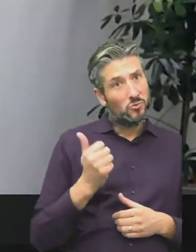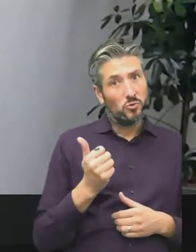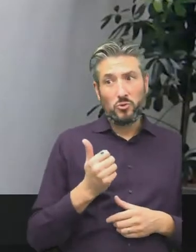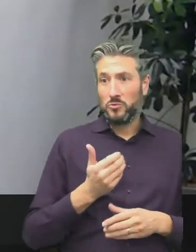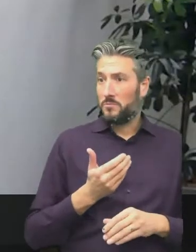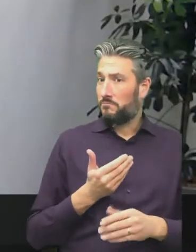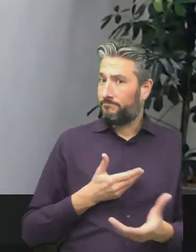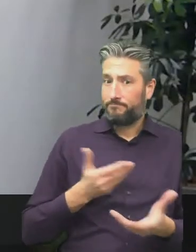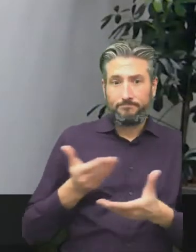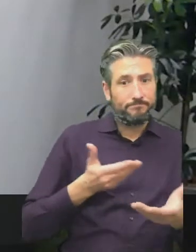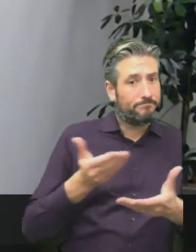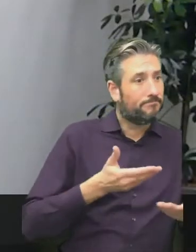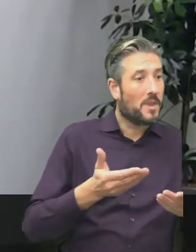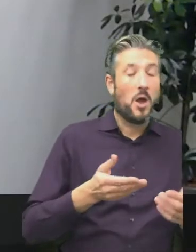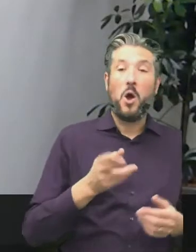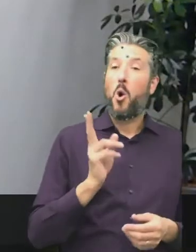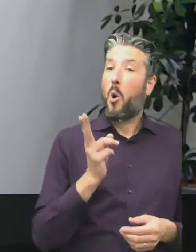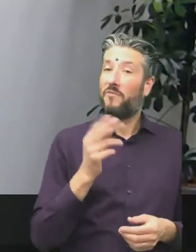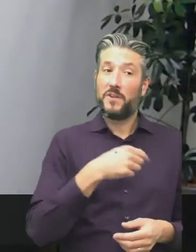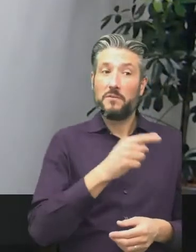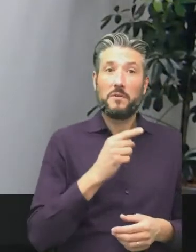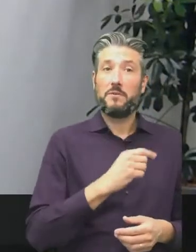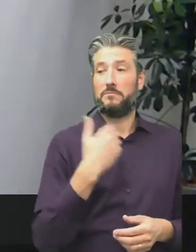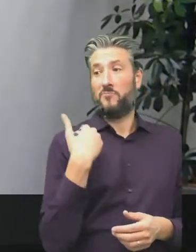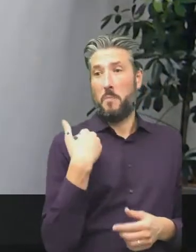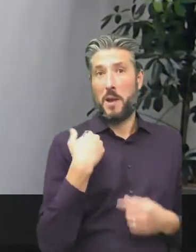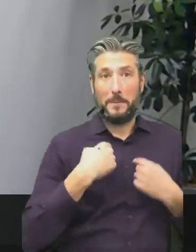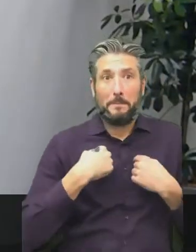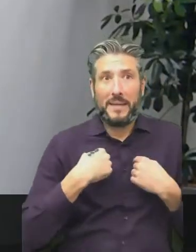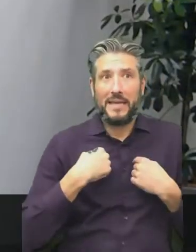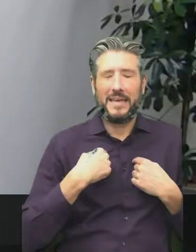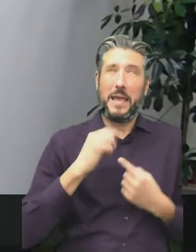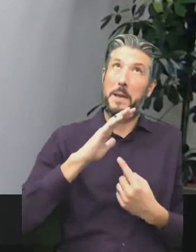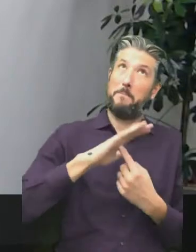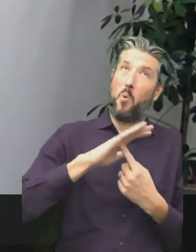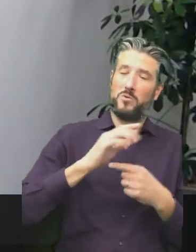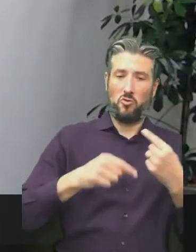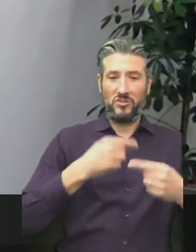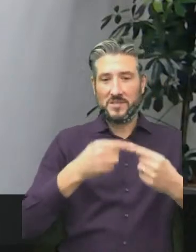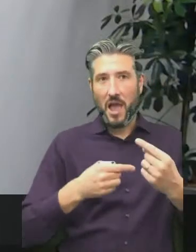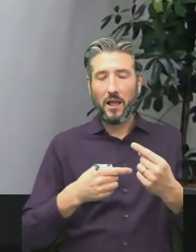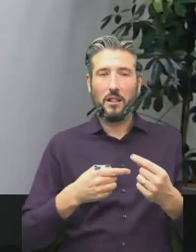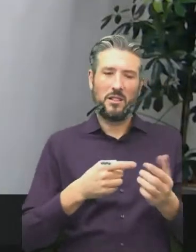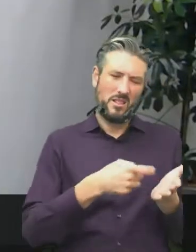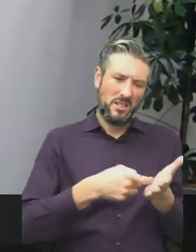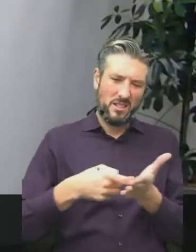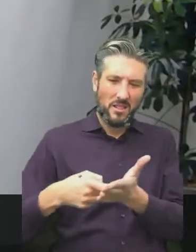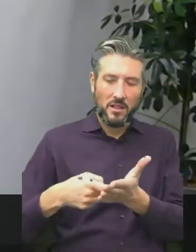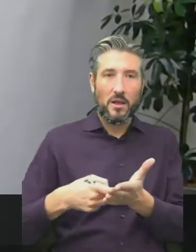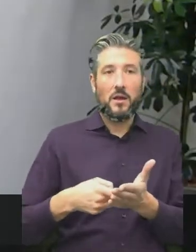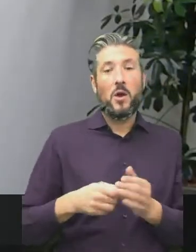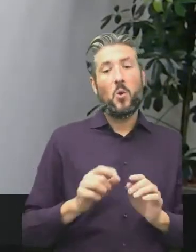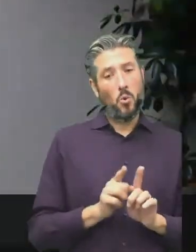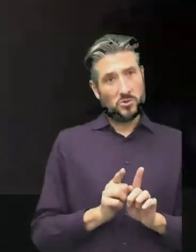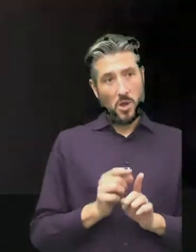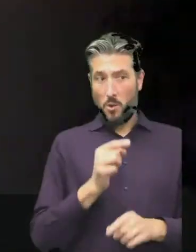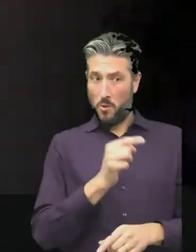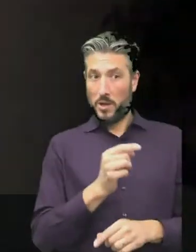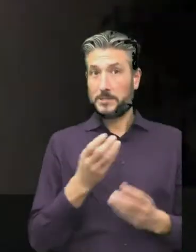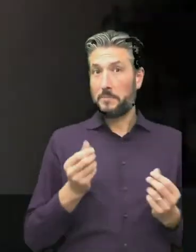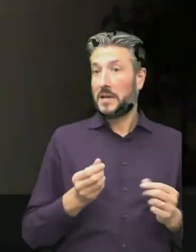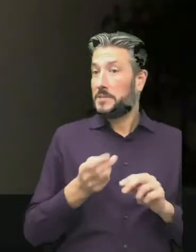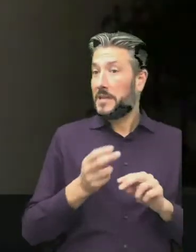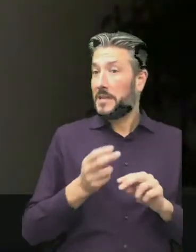reminding me, but also chivying councils to do much more. She often names and shames bad councils and names